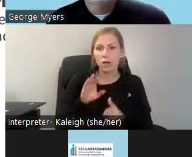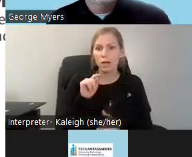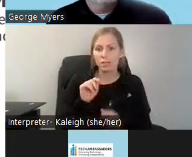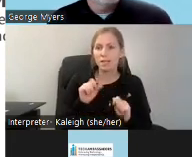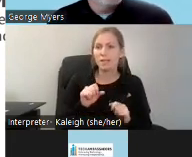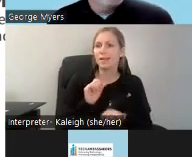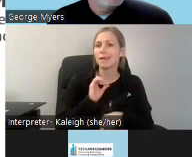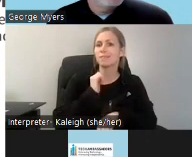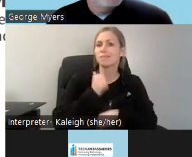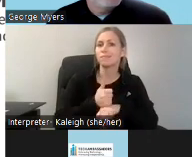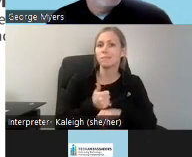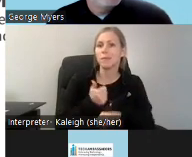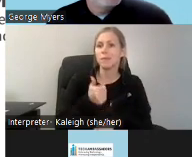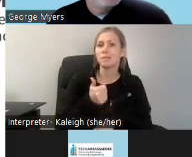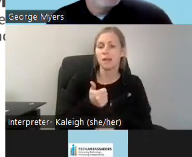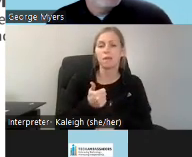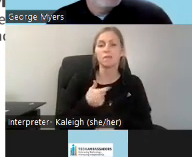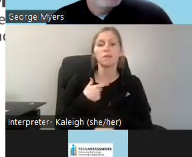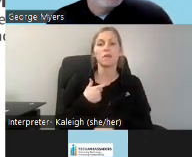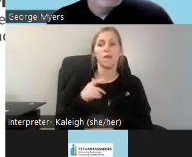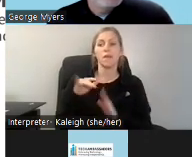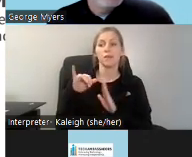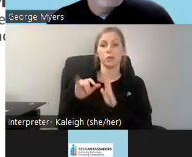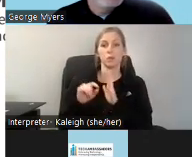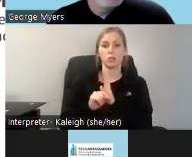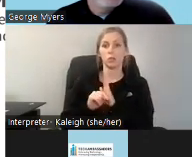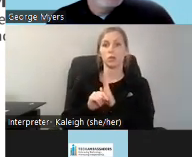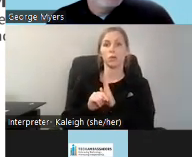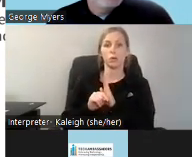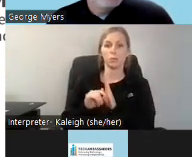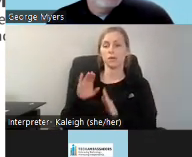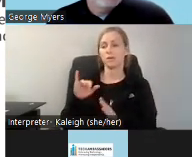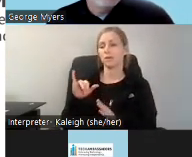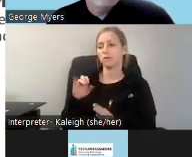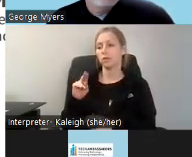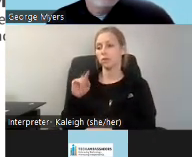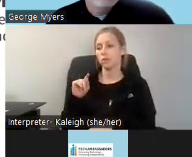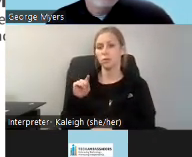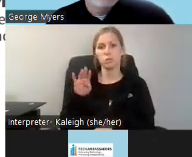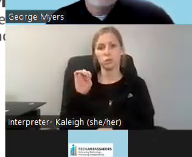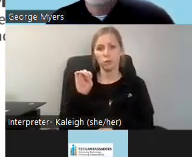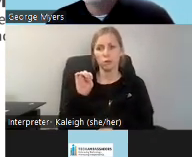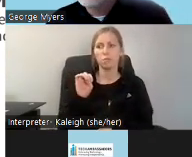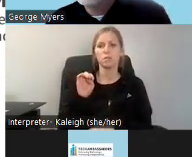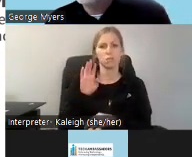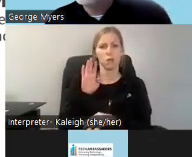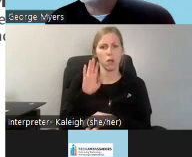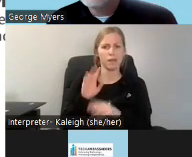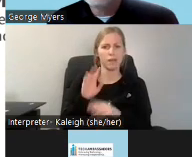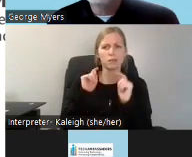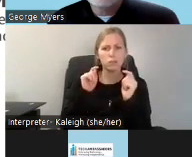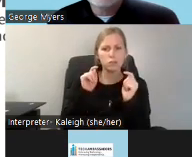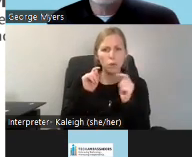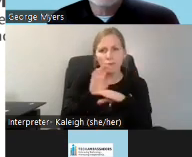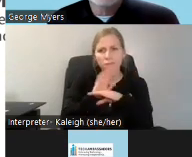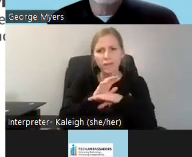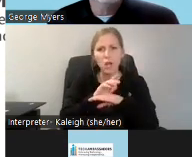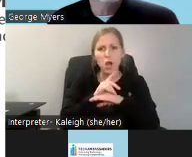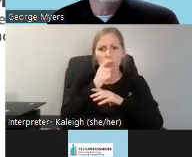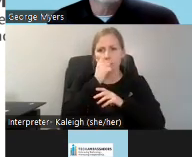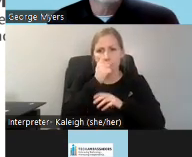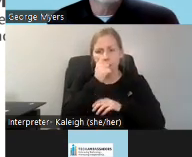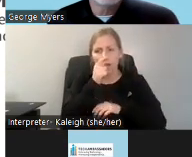on YouTube to show people how to, like, step by step,